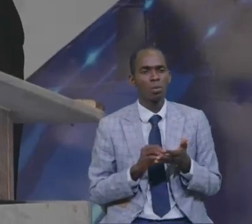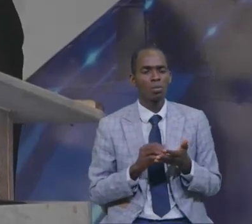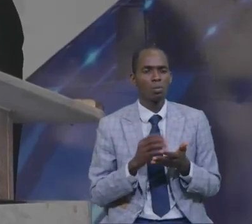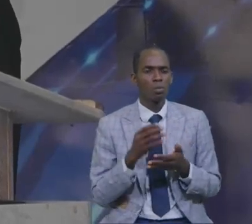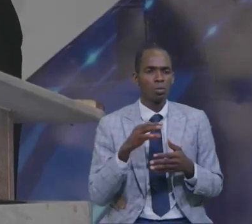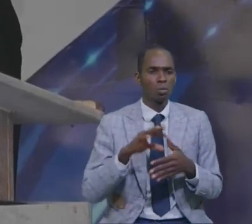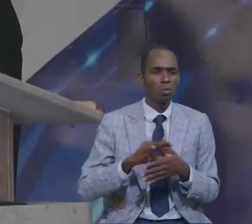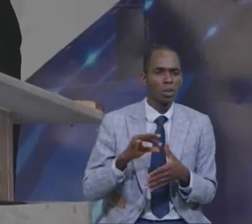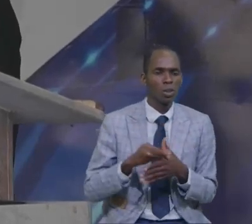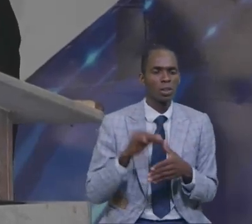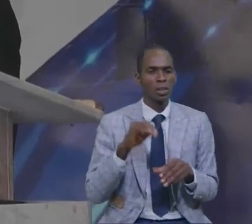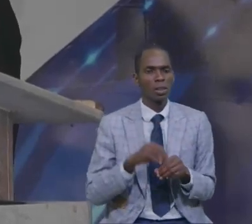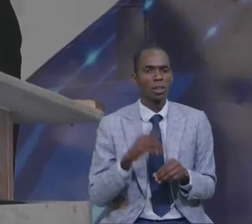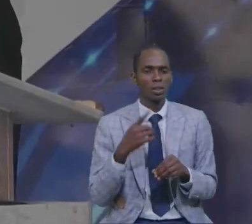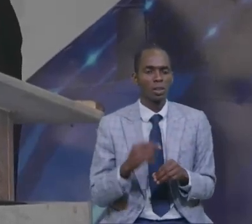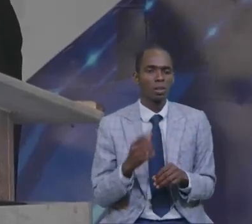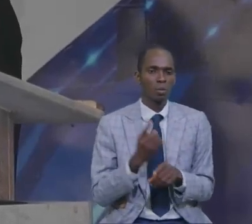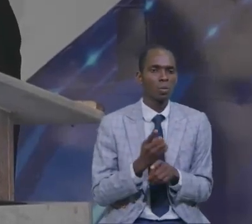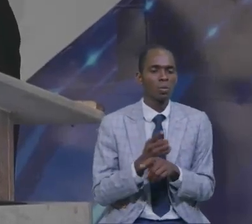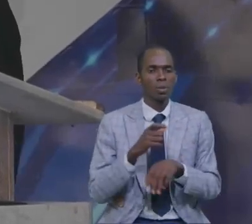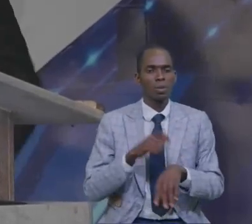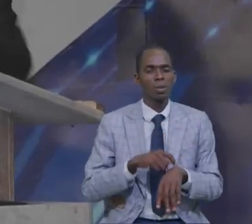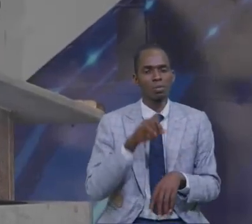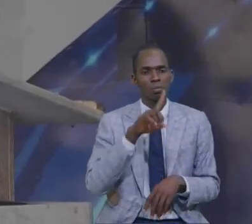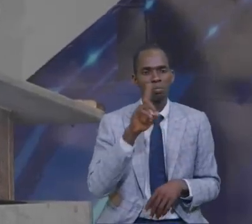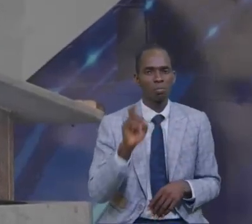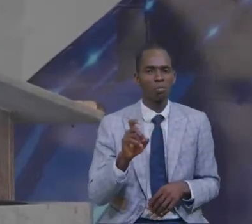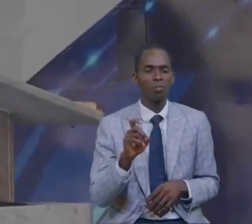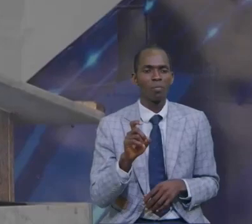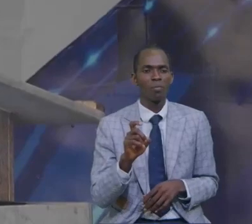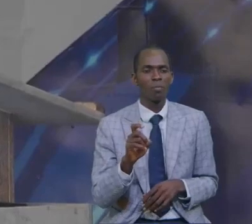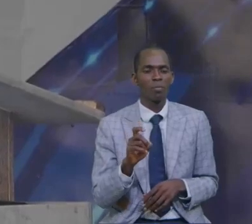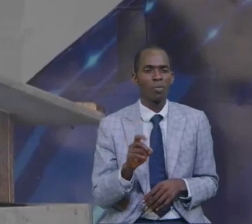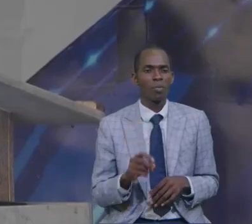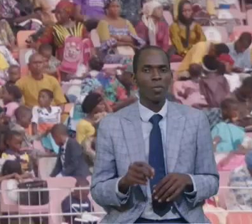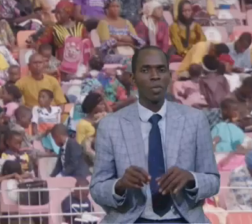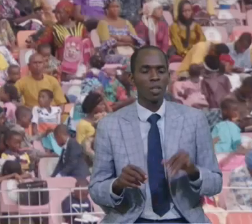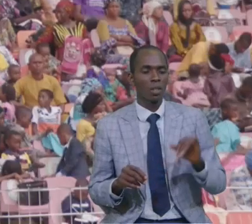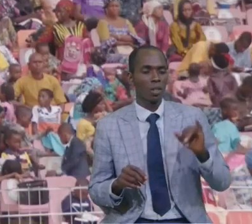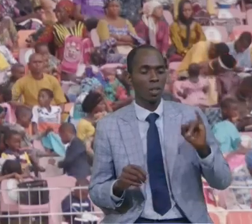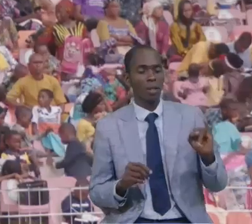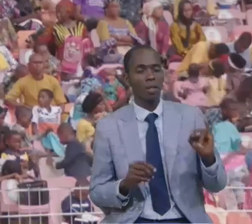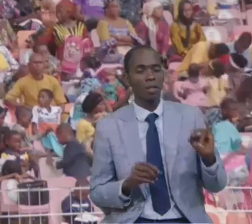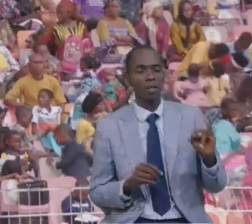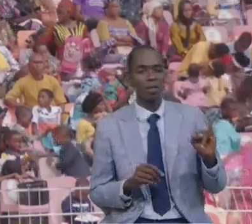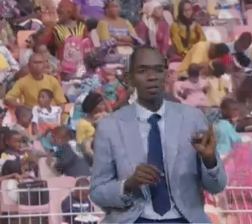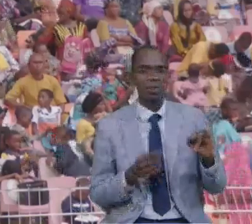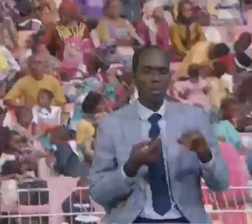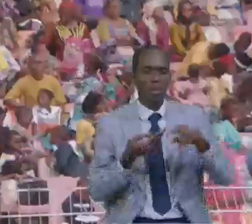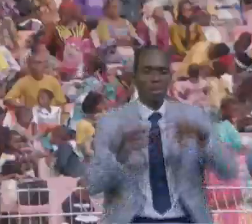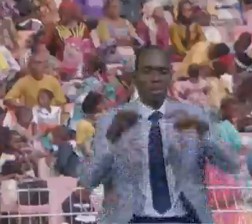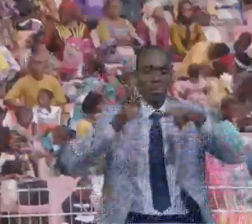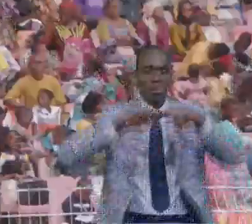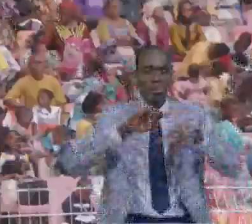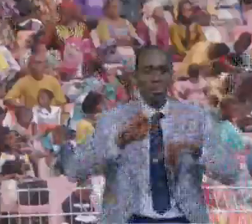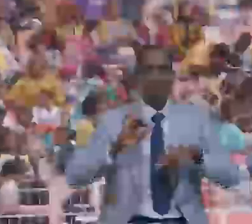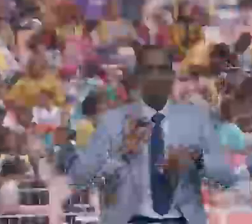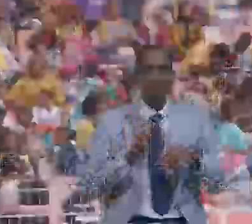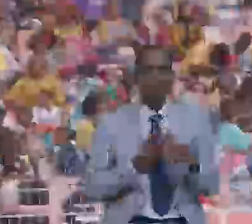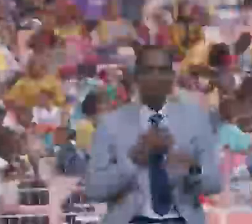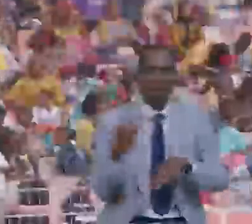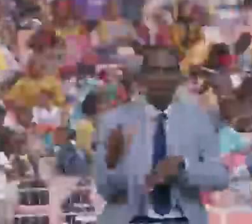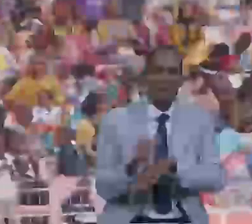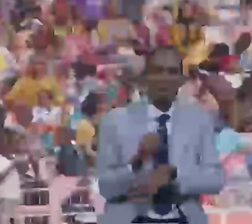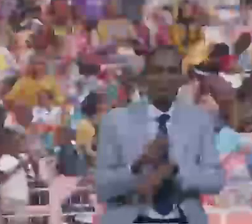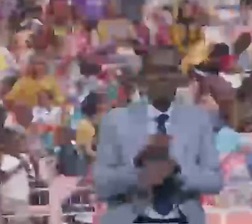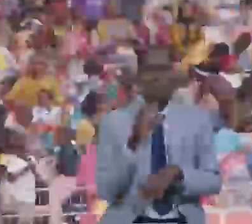increasing our labors through cooperation, increasing our